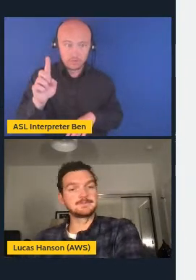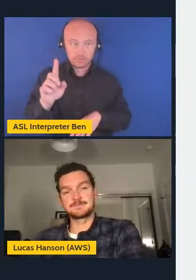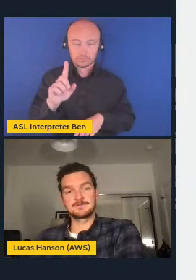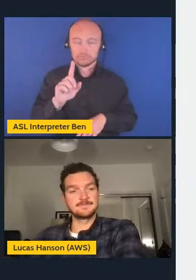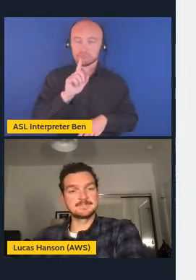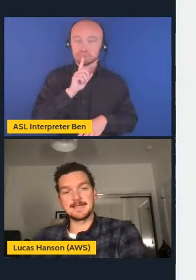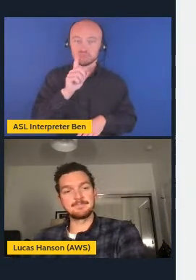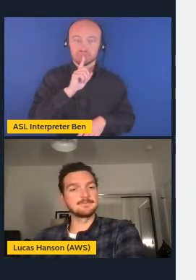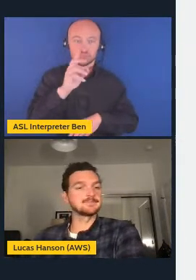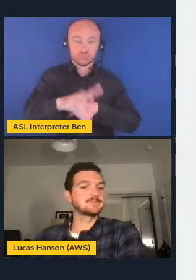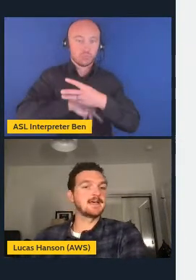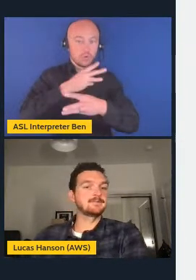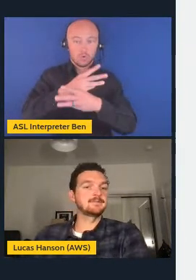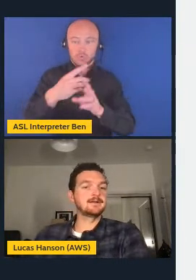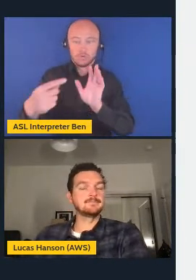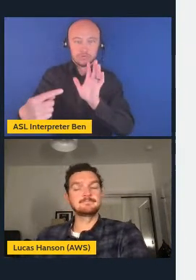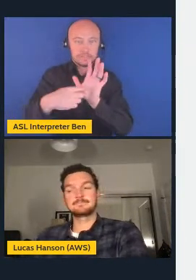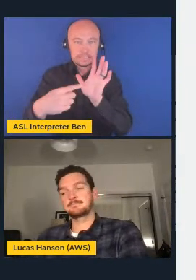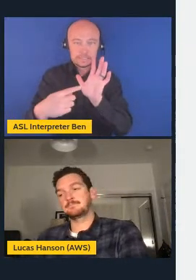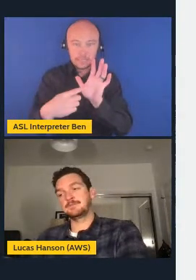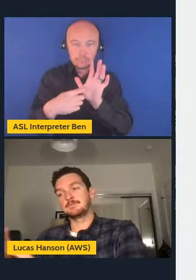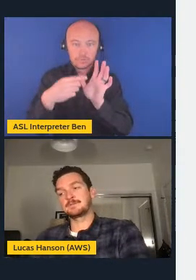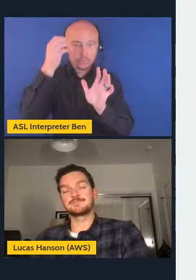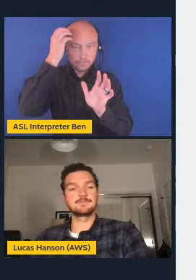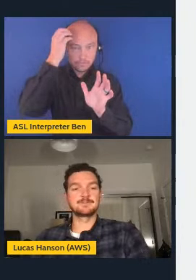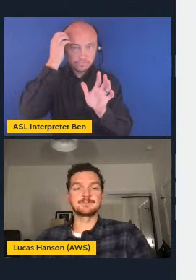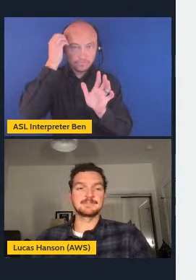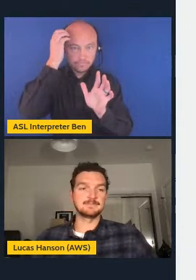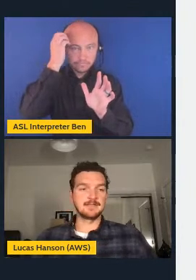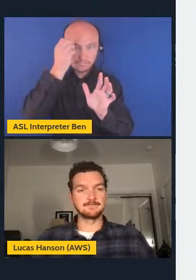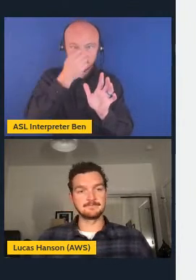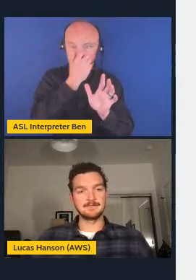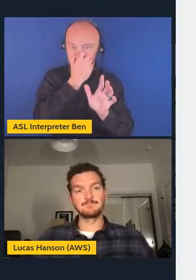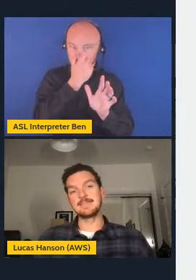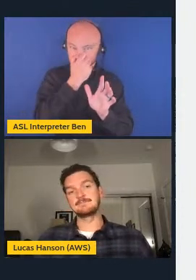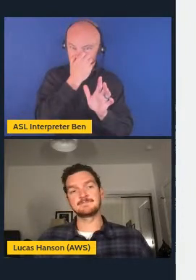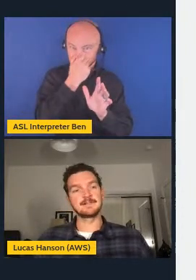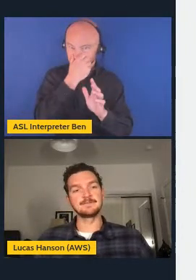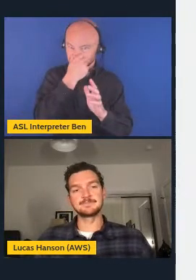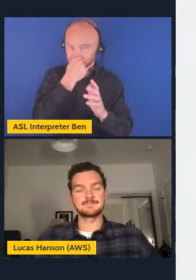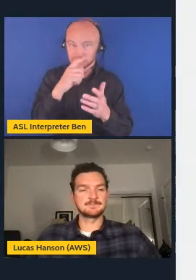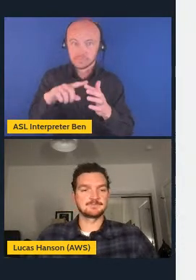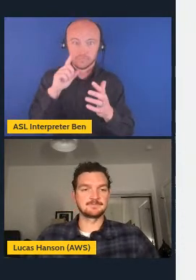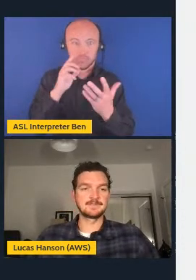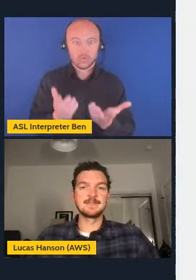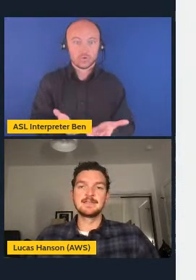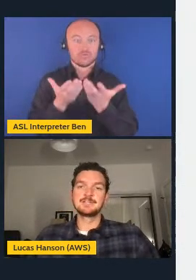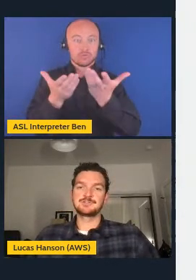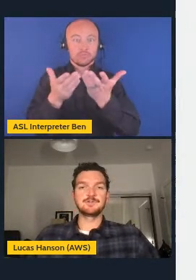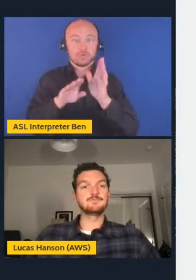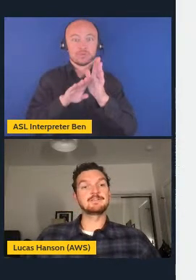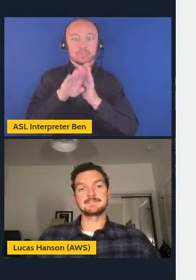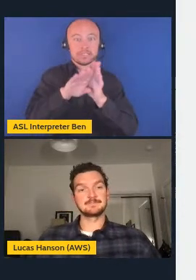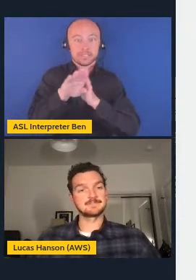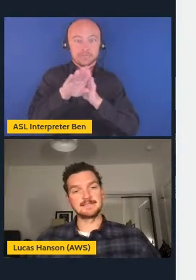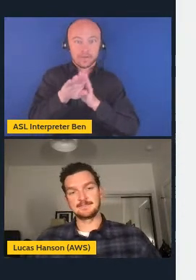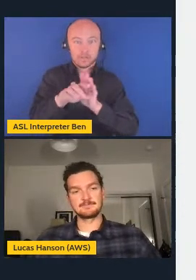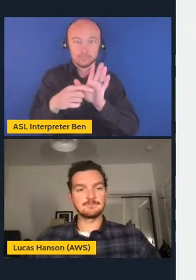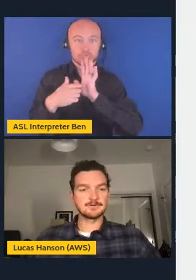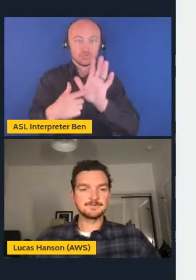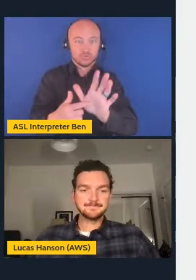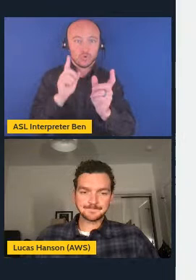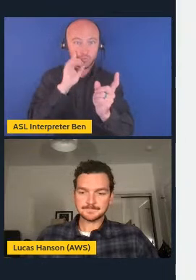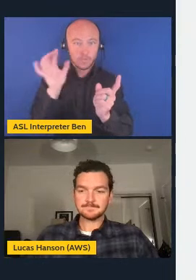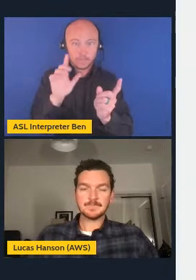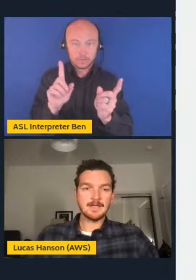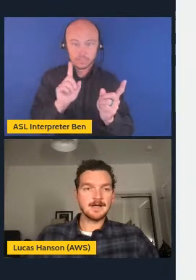world sort of examples that contributors and we have developed to sort of show you what this looks like in the real